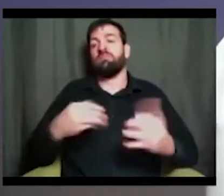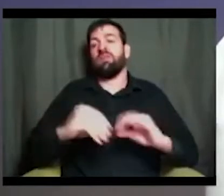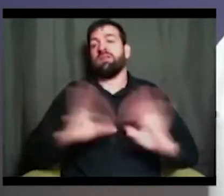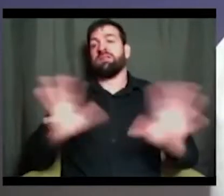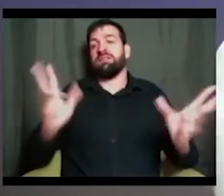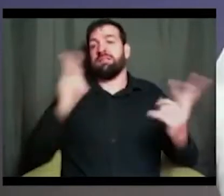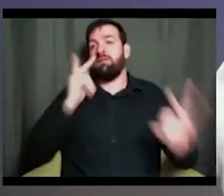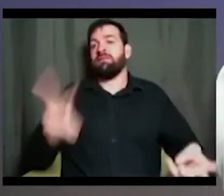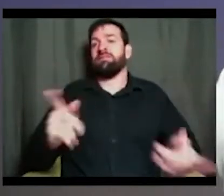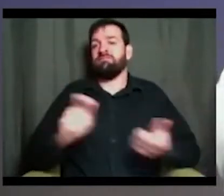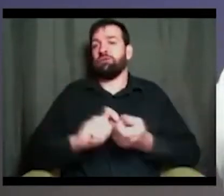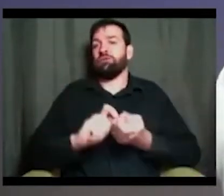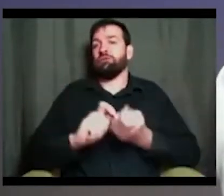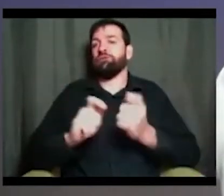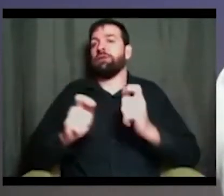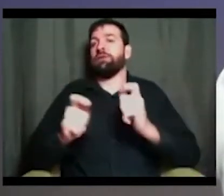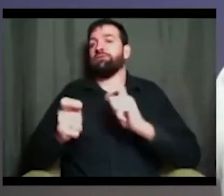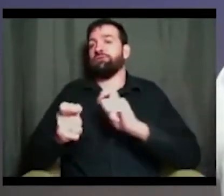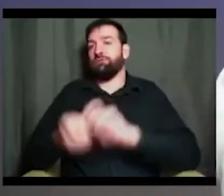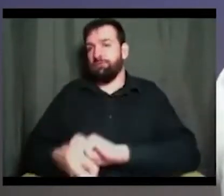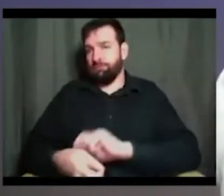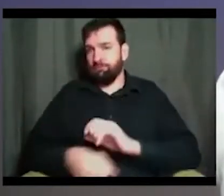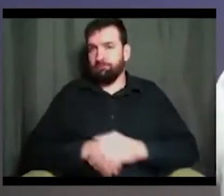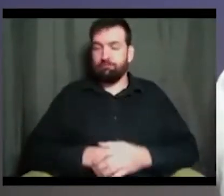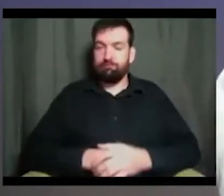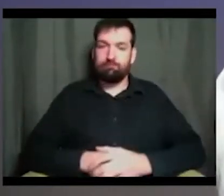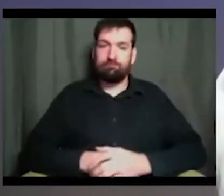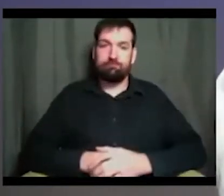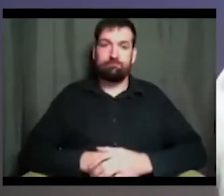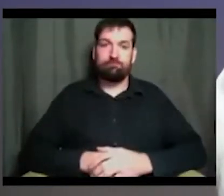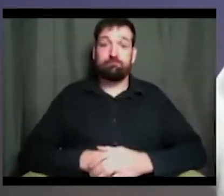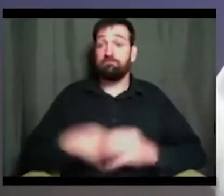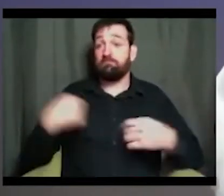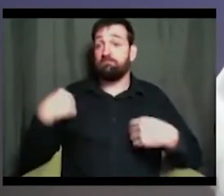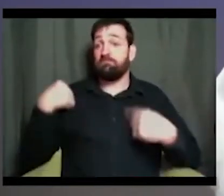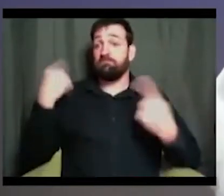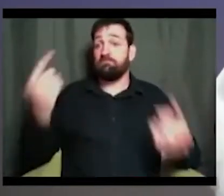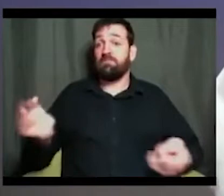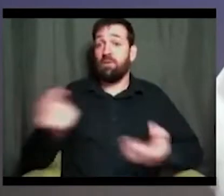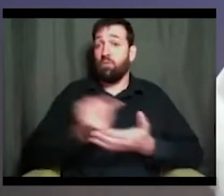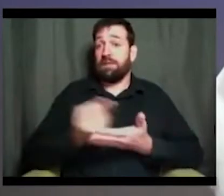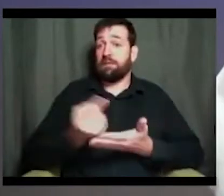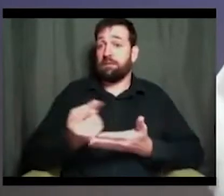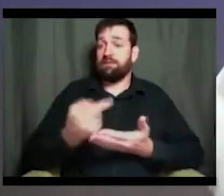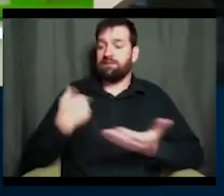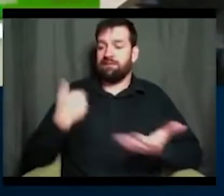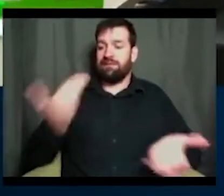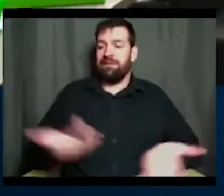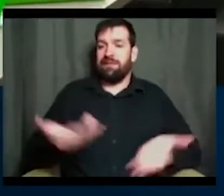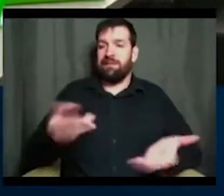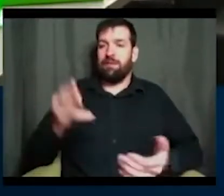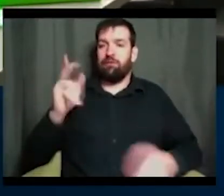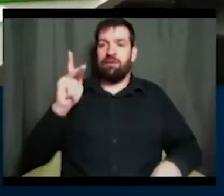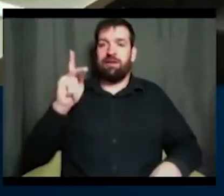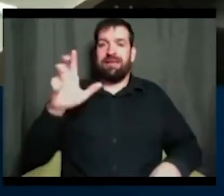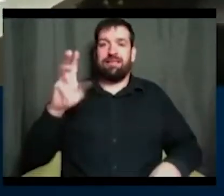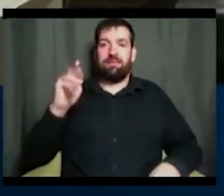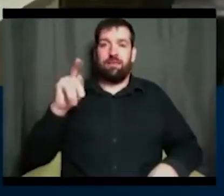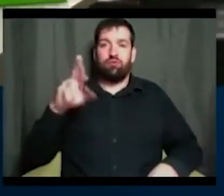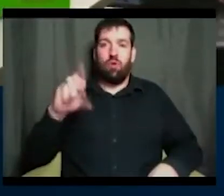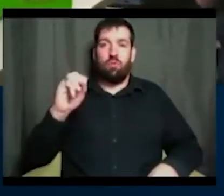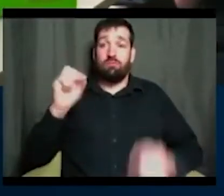change again. And so over, the last couple of weeks, here in the metropolitan area, we have seen a significant amount of kids with